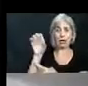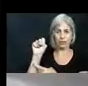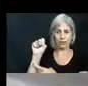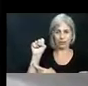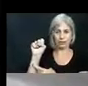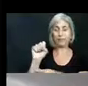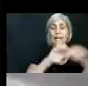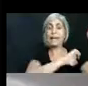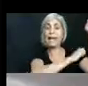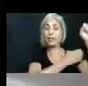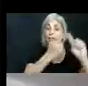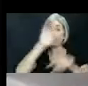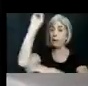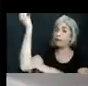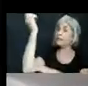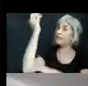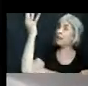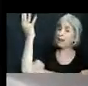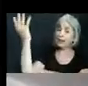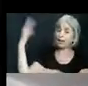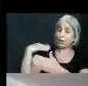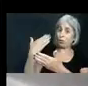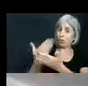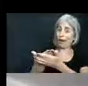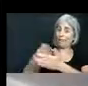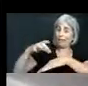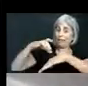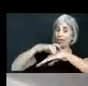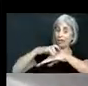from the sun comes to the earth in the form of light.